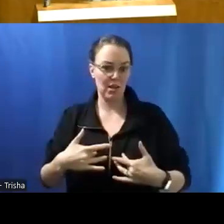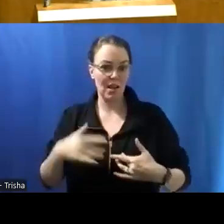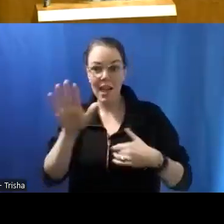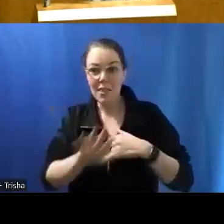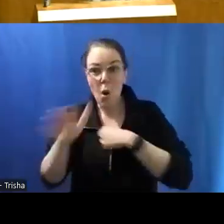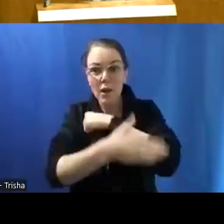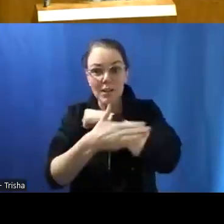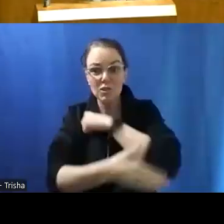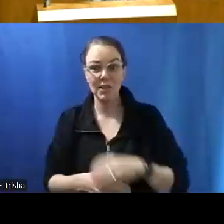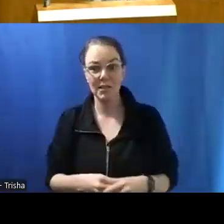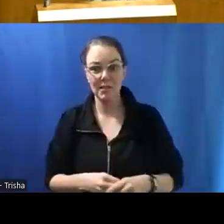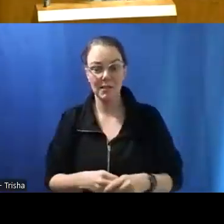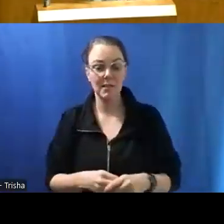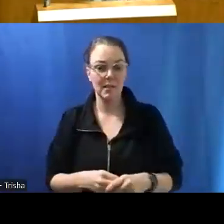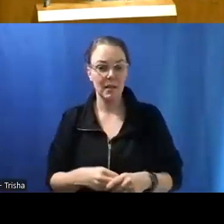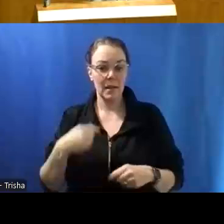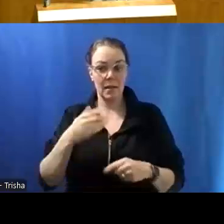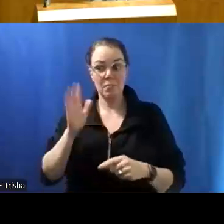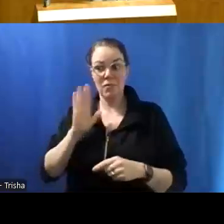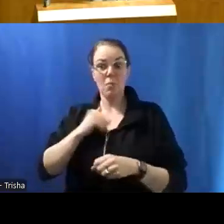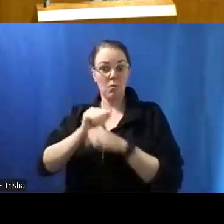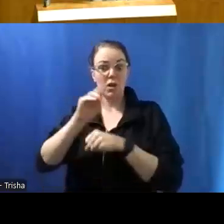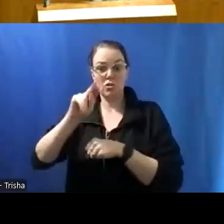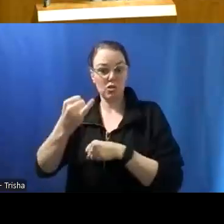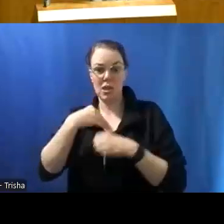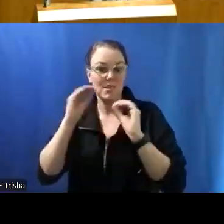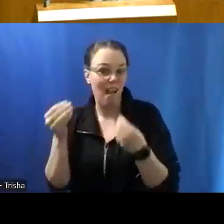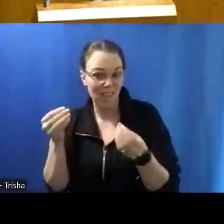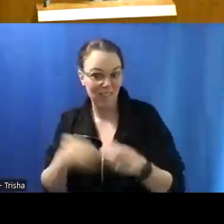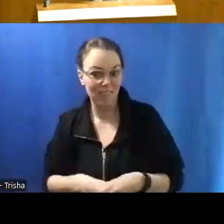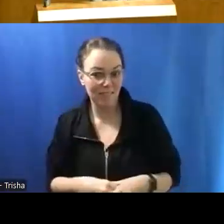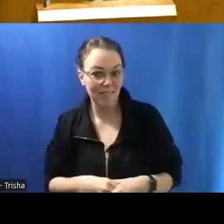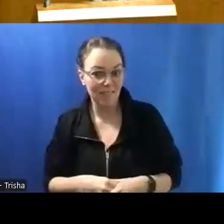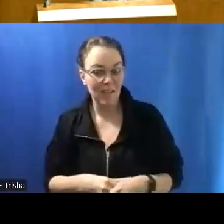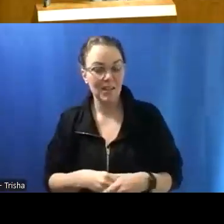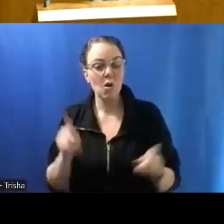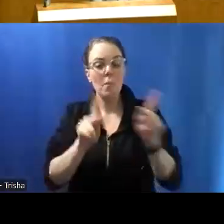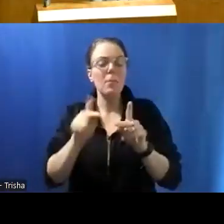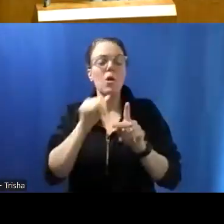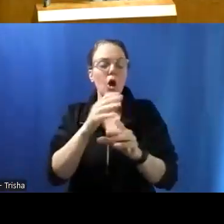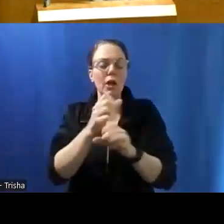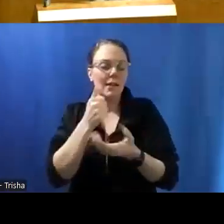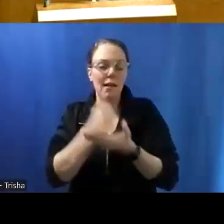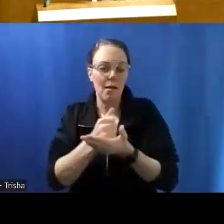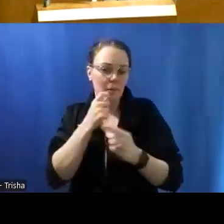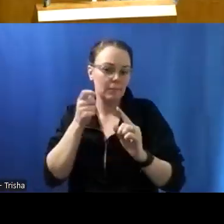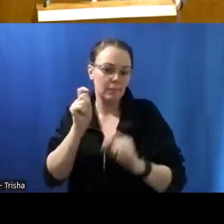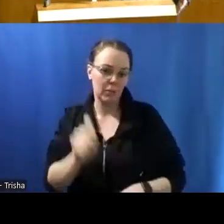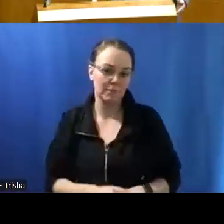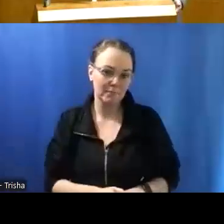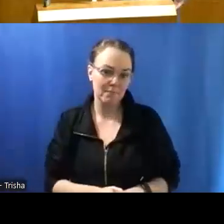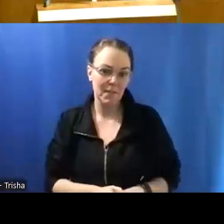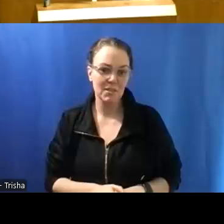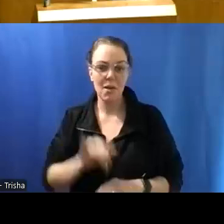in New Jersey, there were none there at the time. So people aren't getting the help they need. And that's